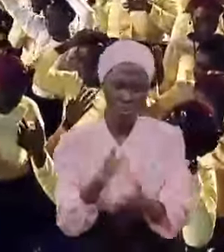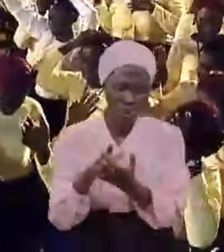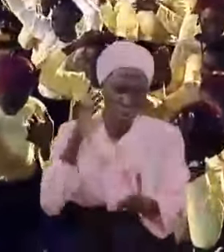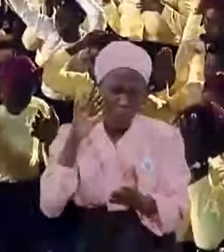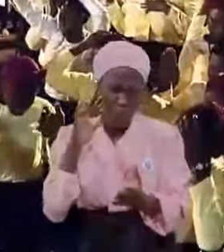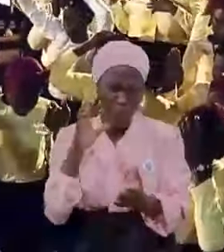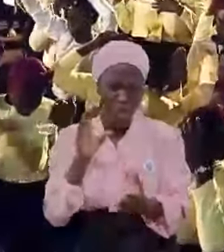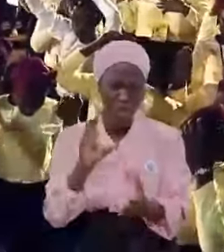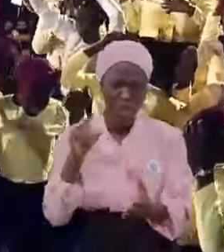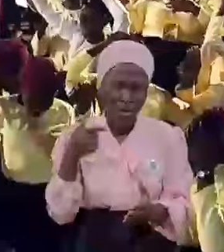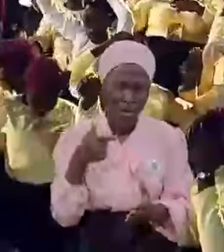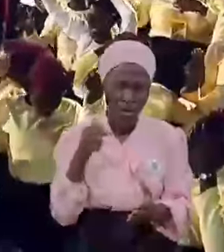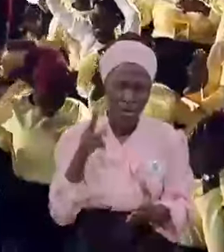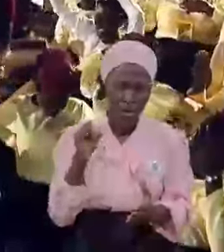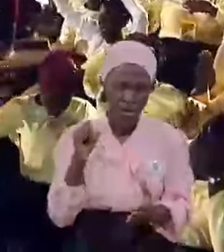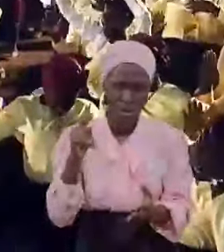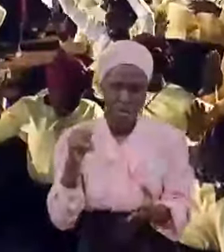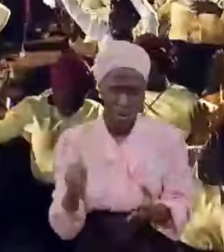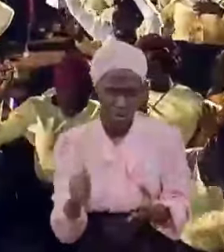in Jesus' name.